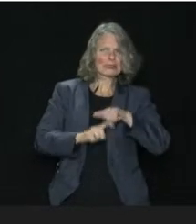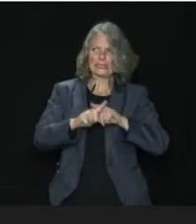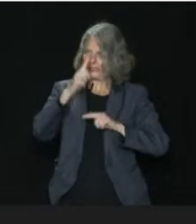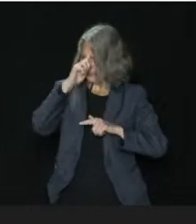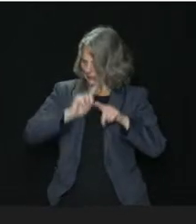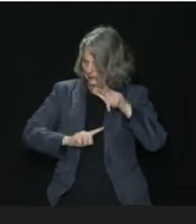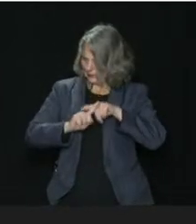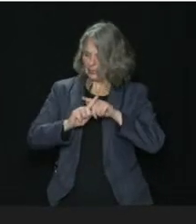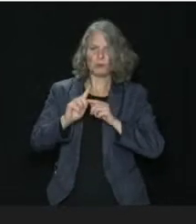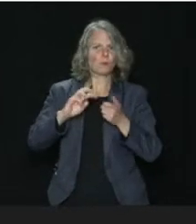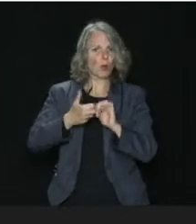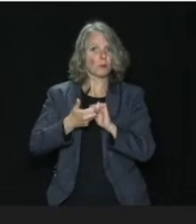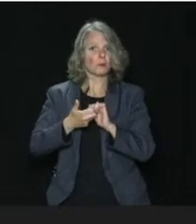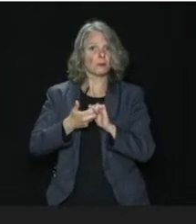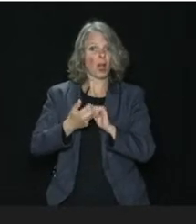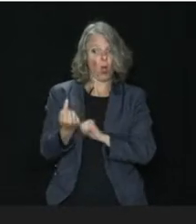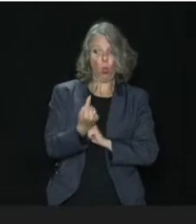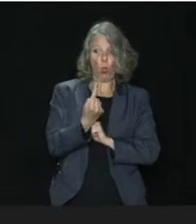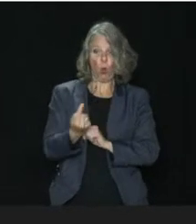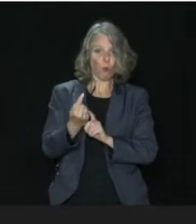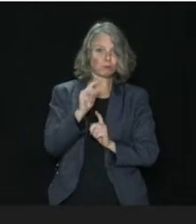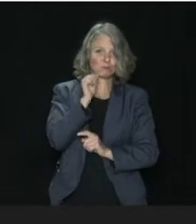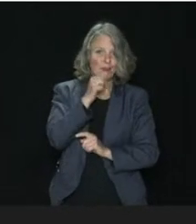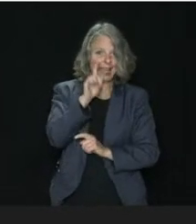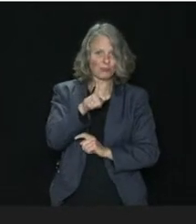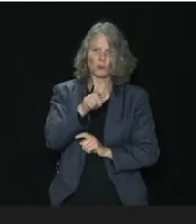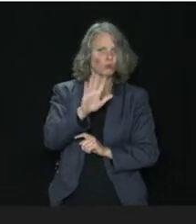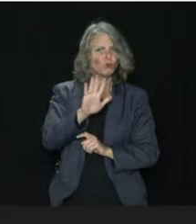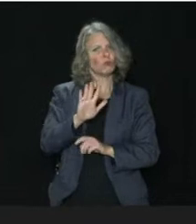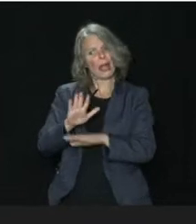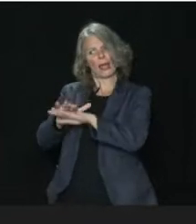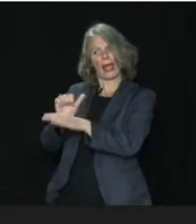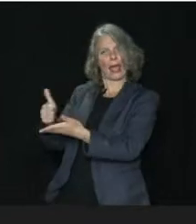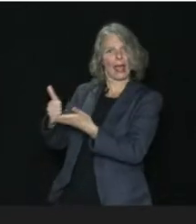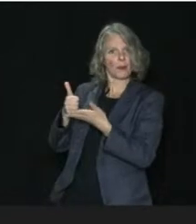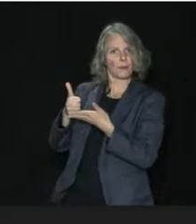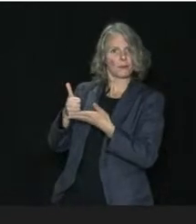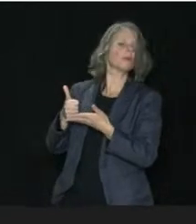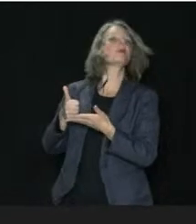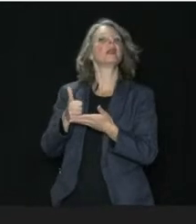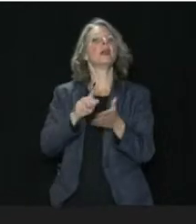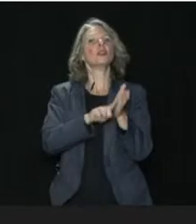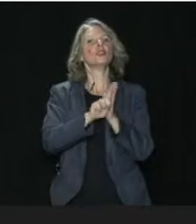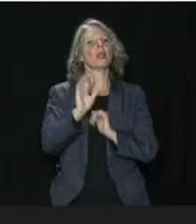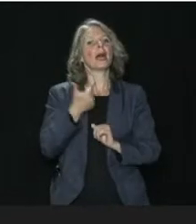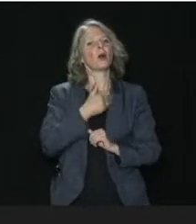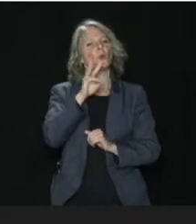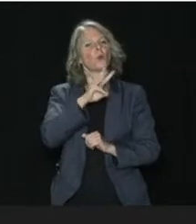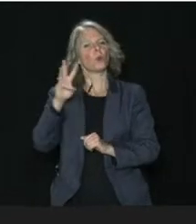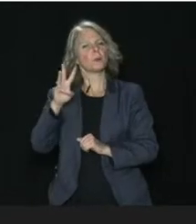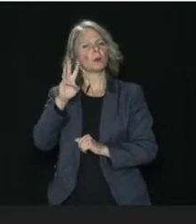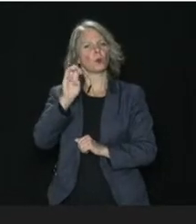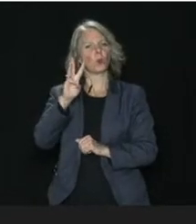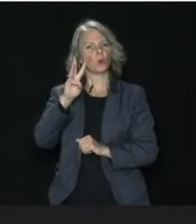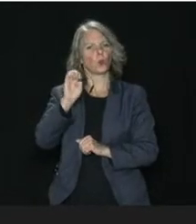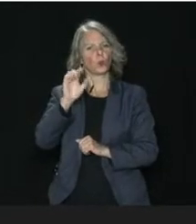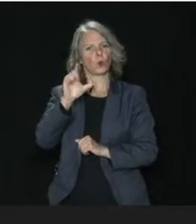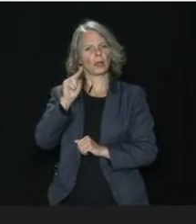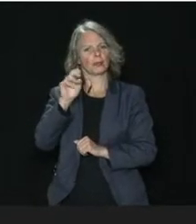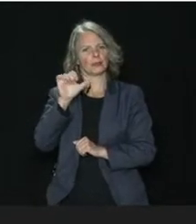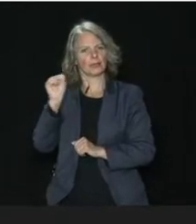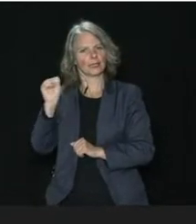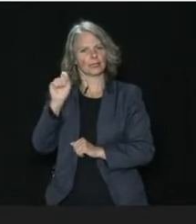Ask for help. You can always consult the Wellness Together Canada website, which